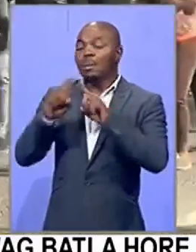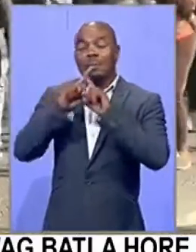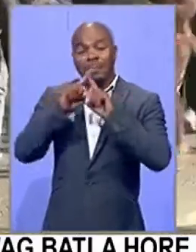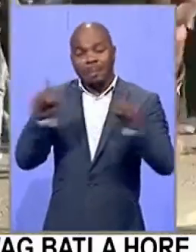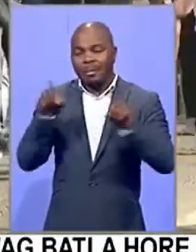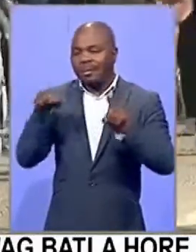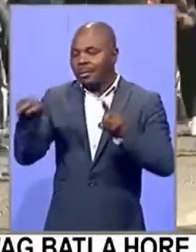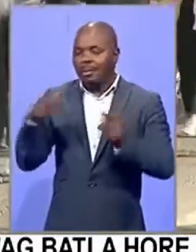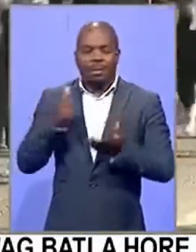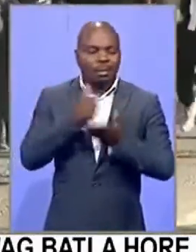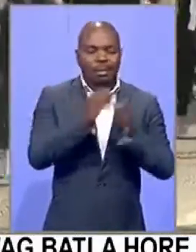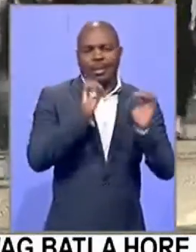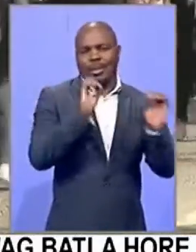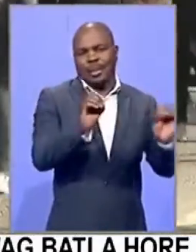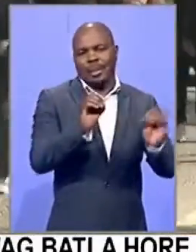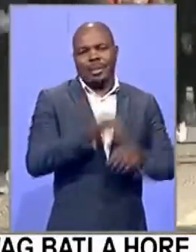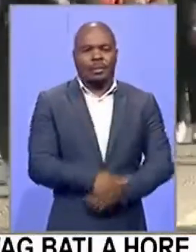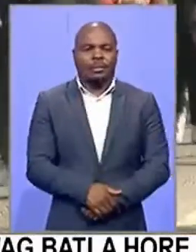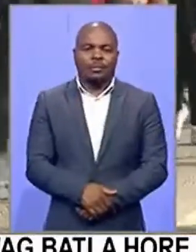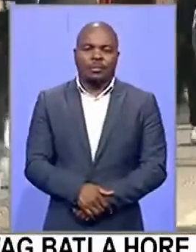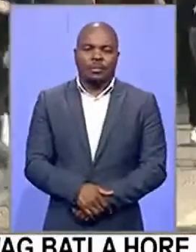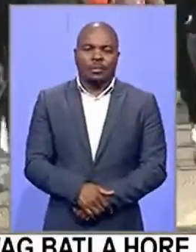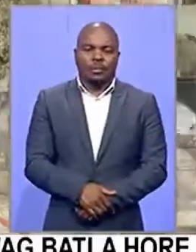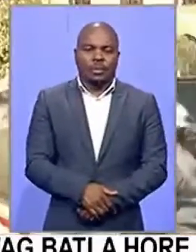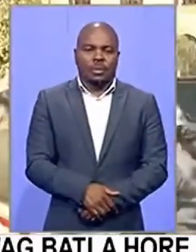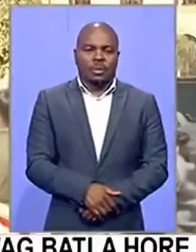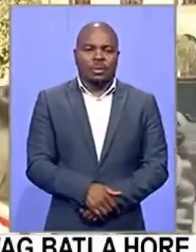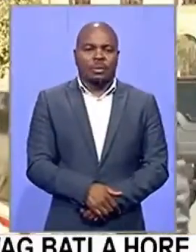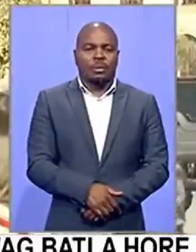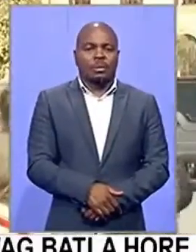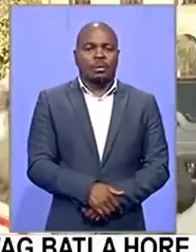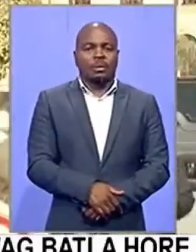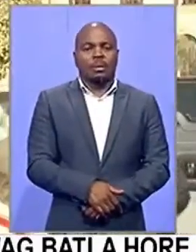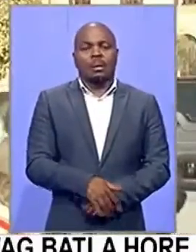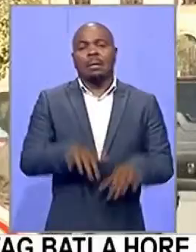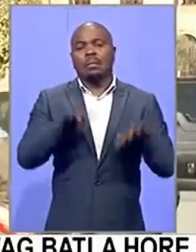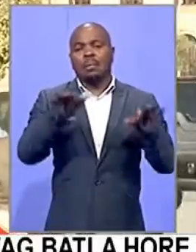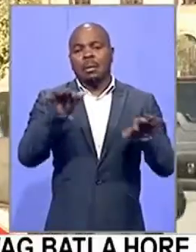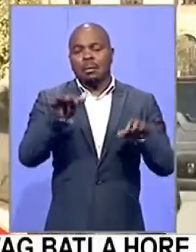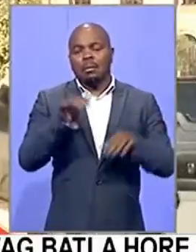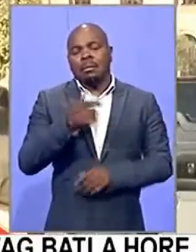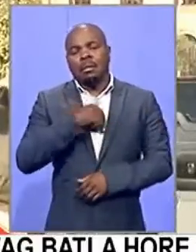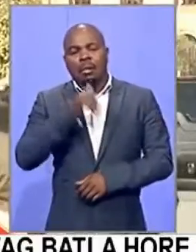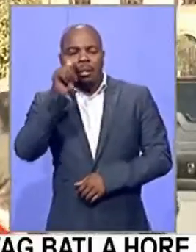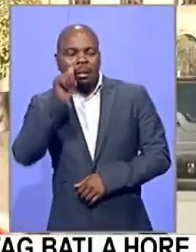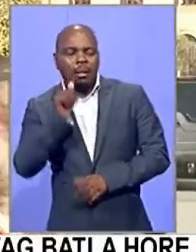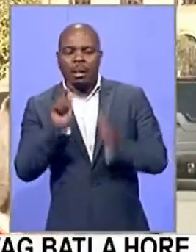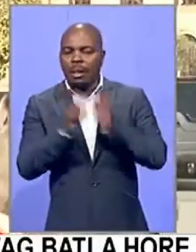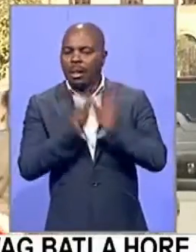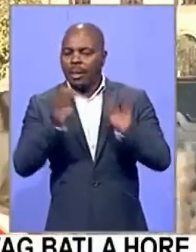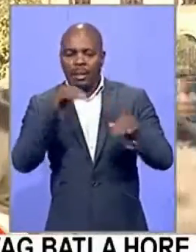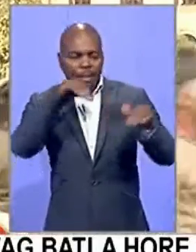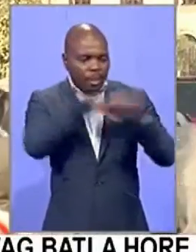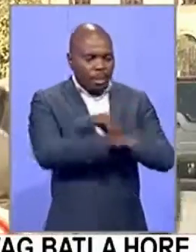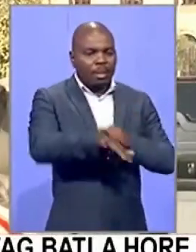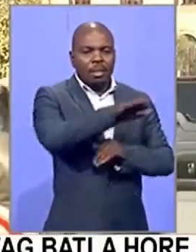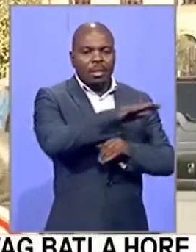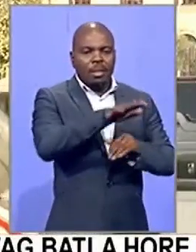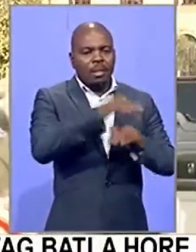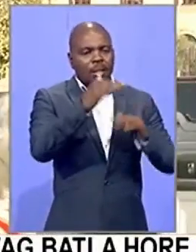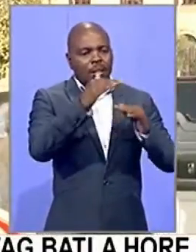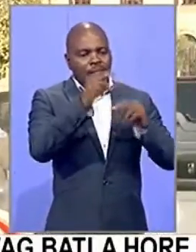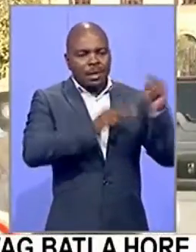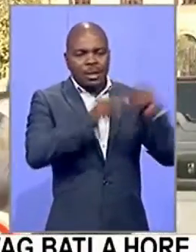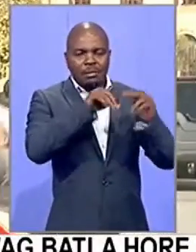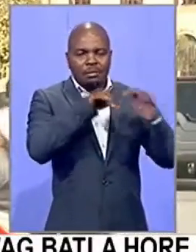ho se nko ho tswa lemina. There's been illegal people occupying buildings in Brandwag